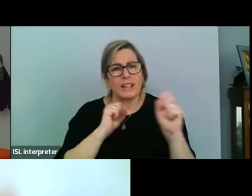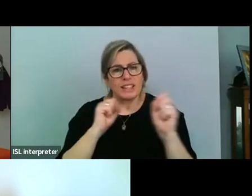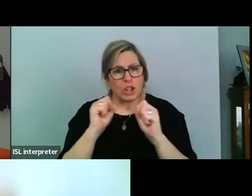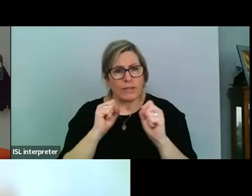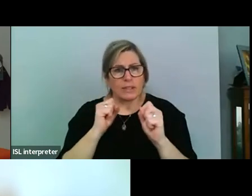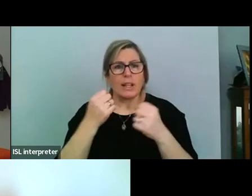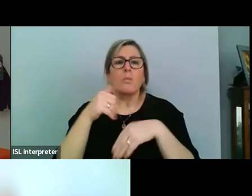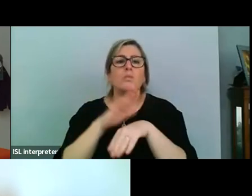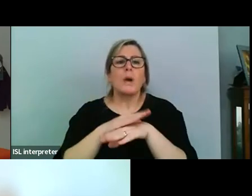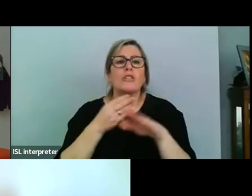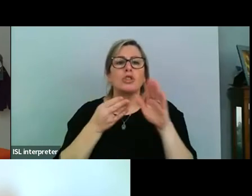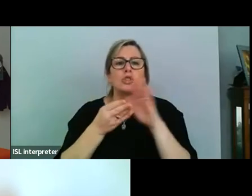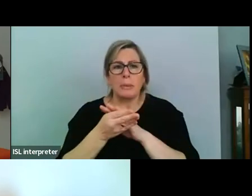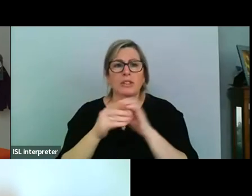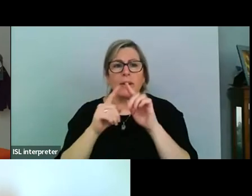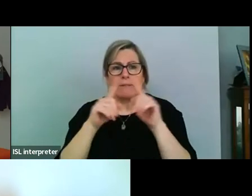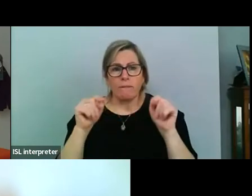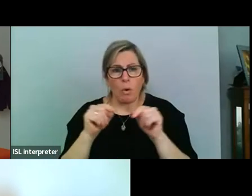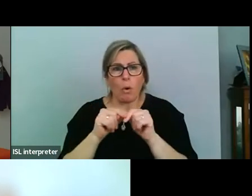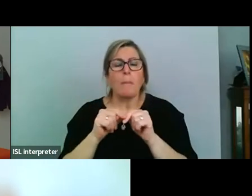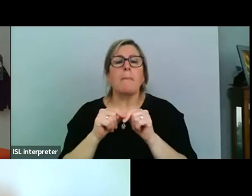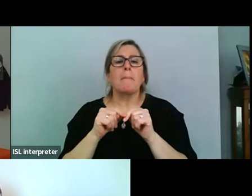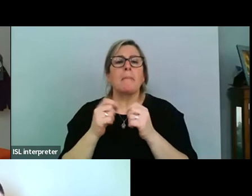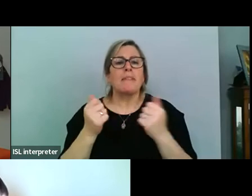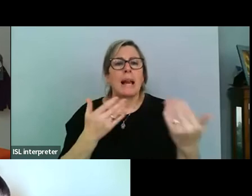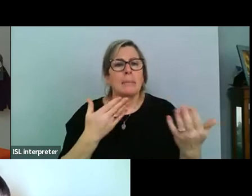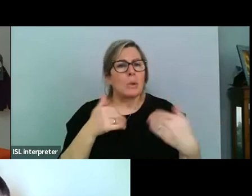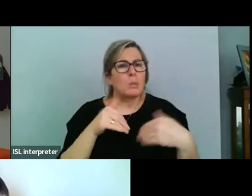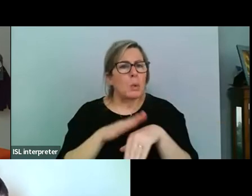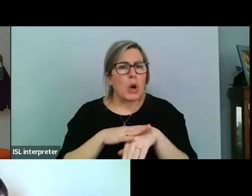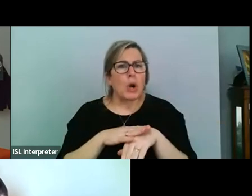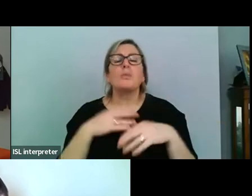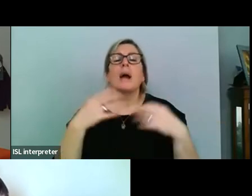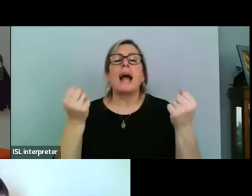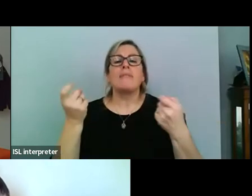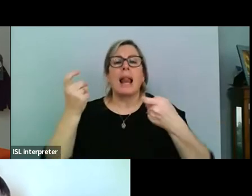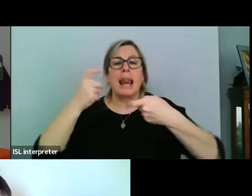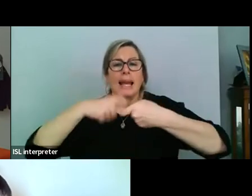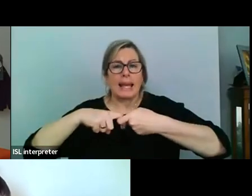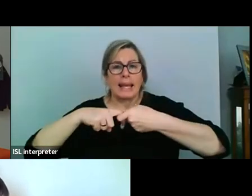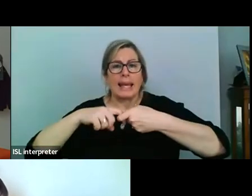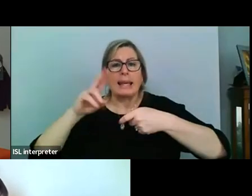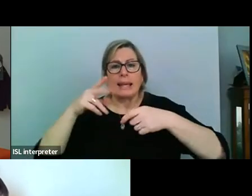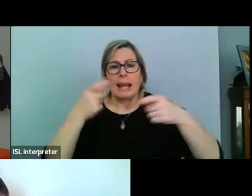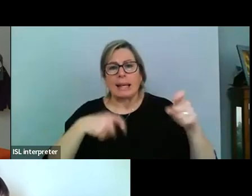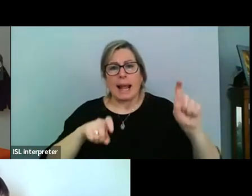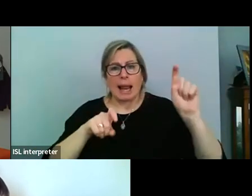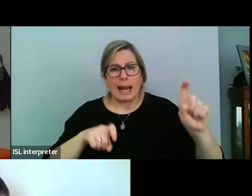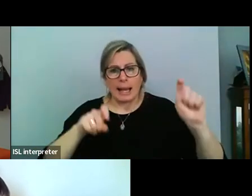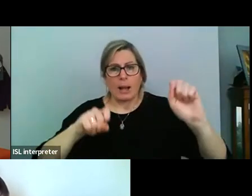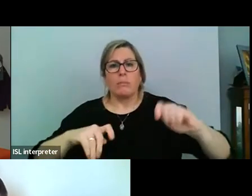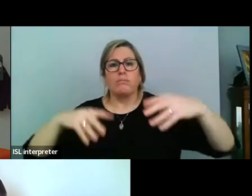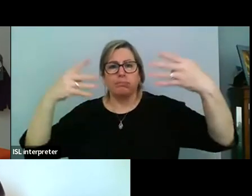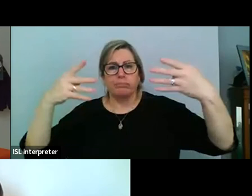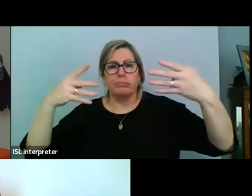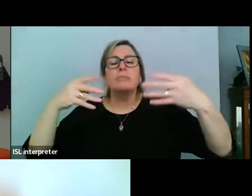submission and form available. So there is a link to the online form within